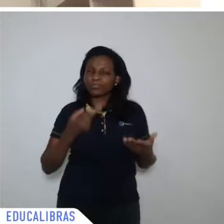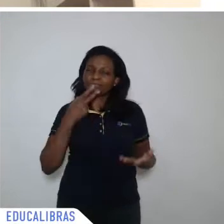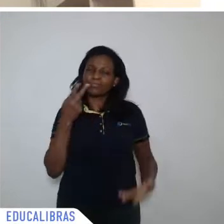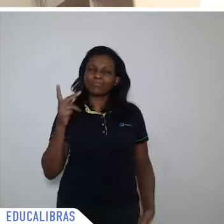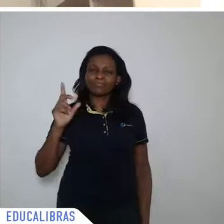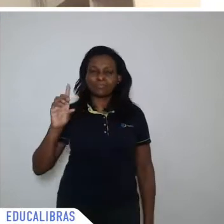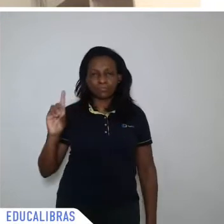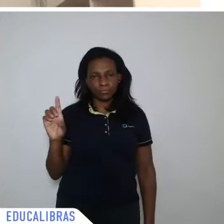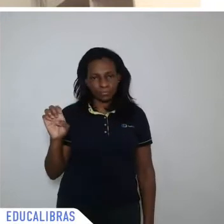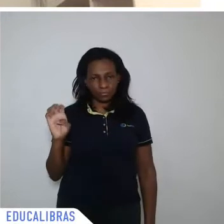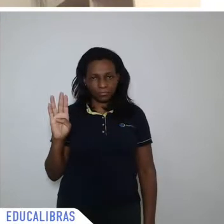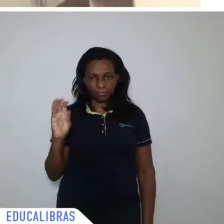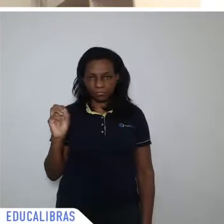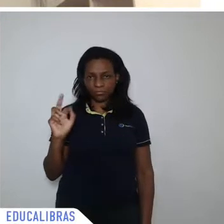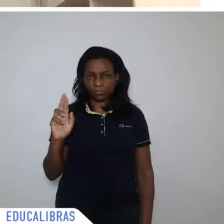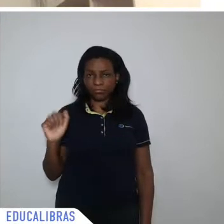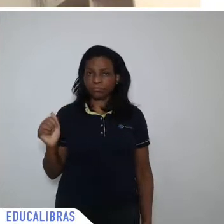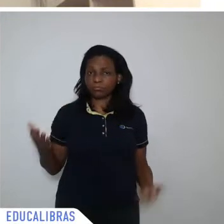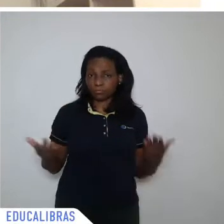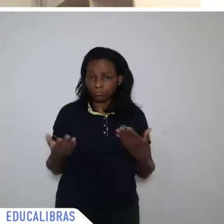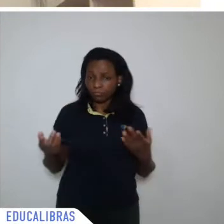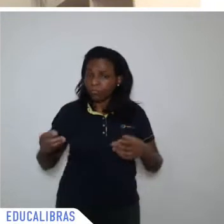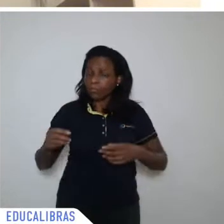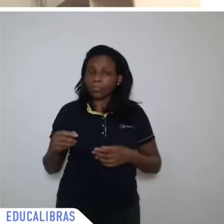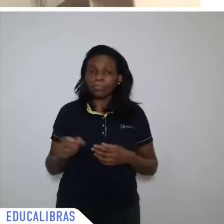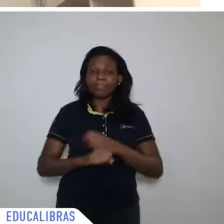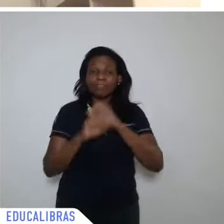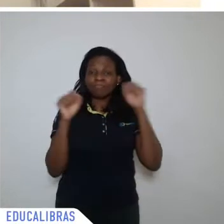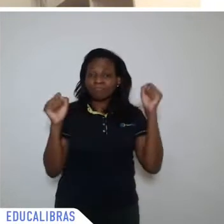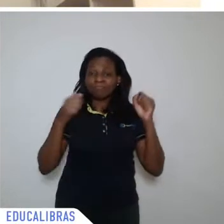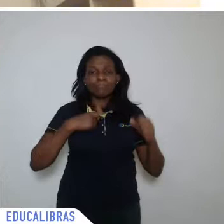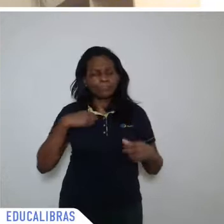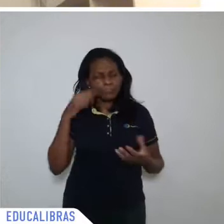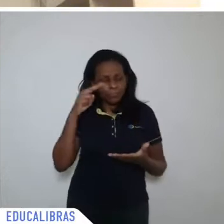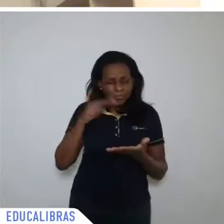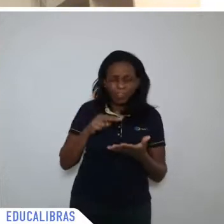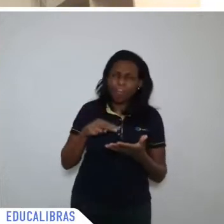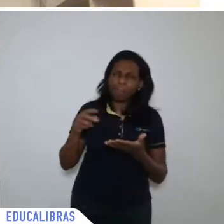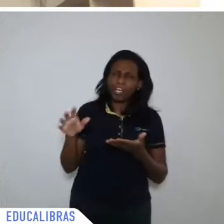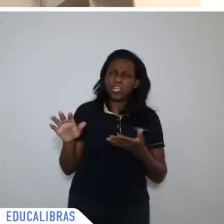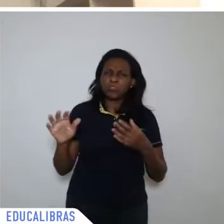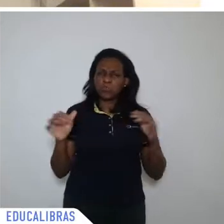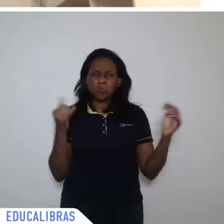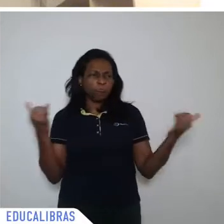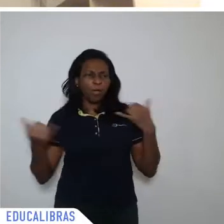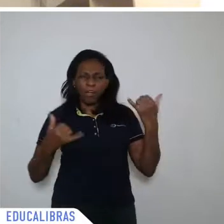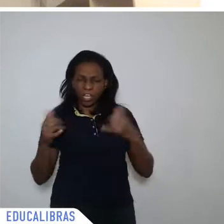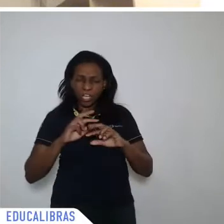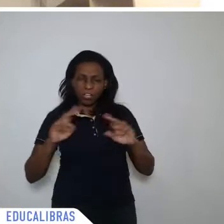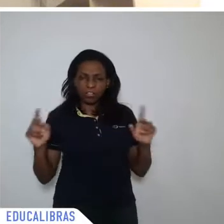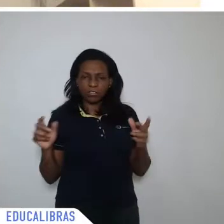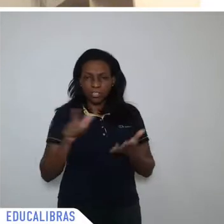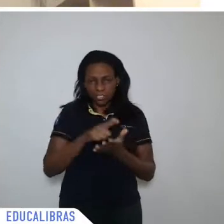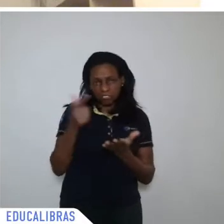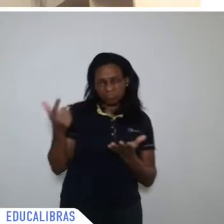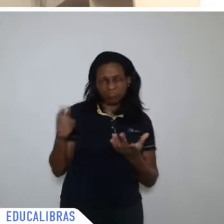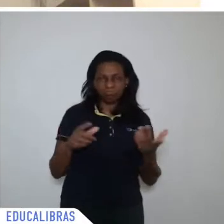deeply and see some change. Now I will give the floor to Deborah. Now, this morning I saw